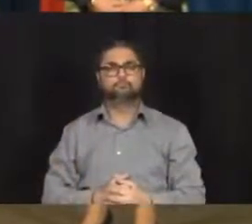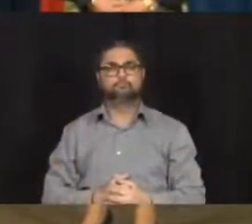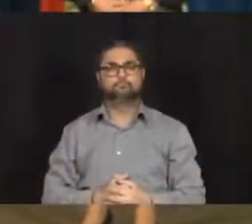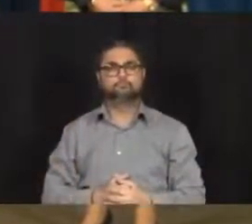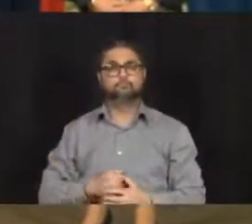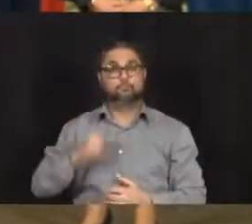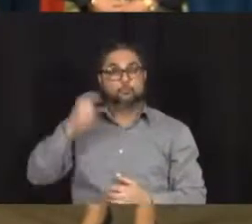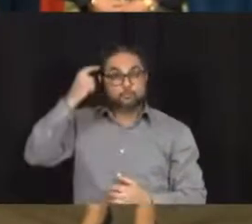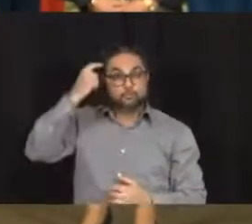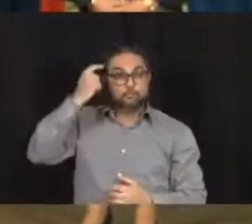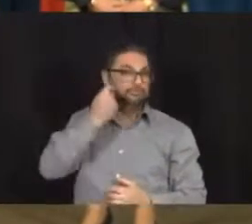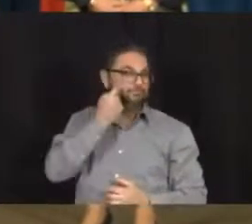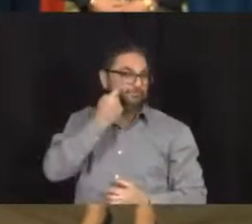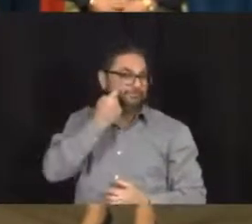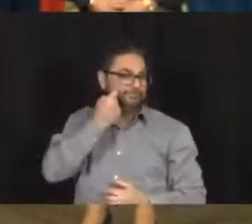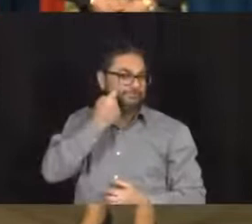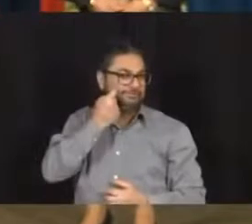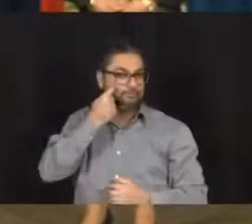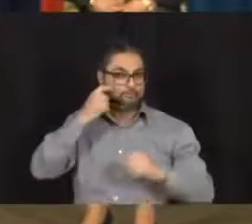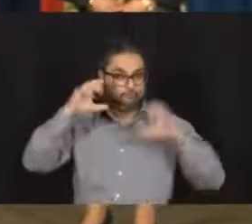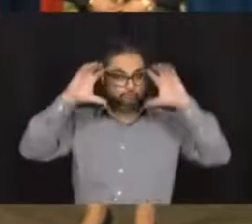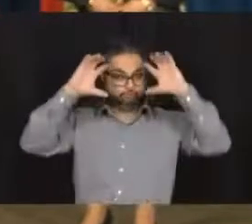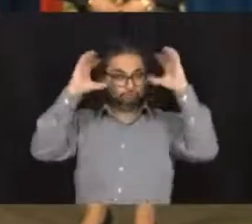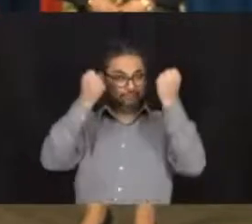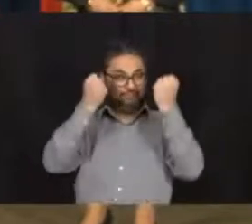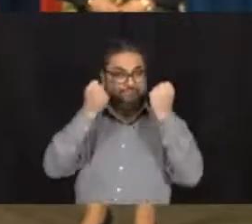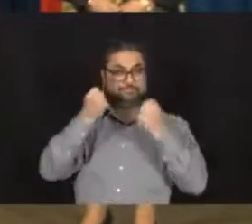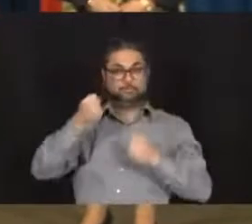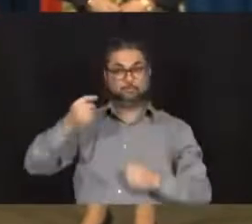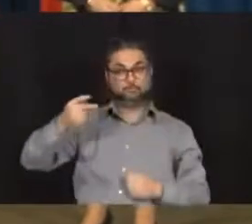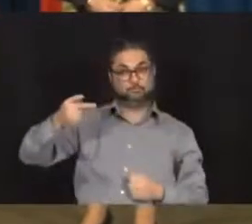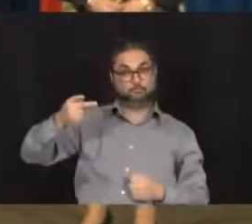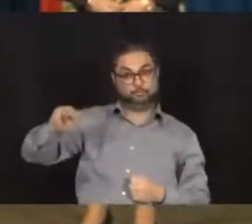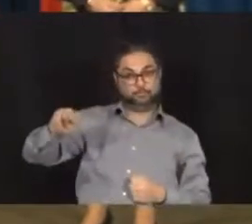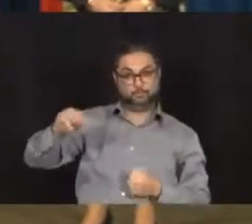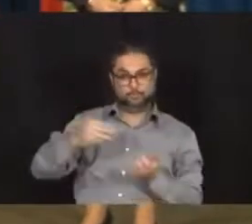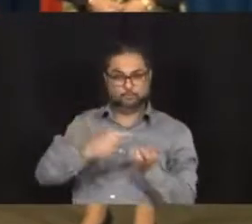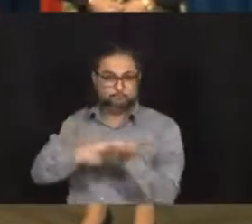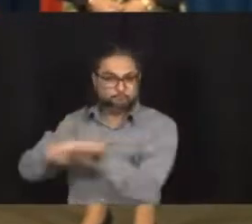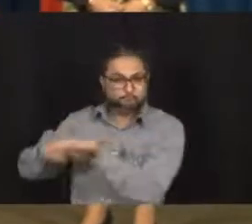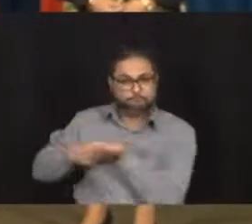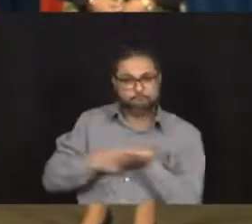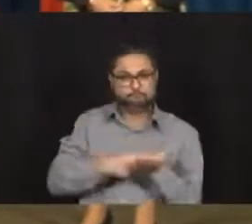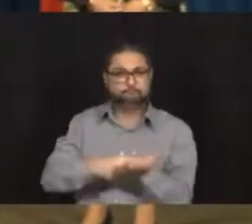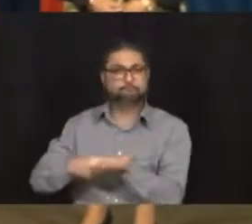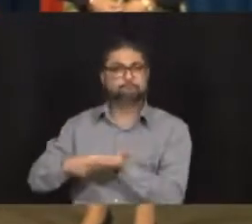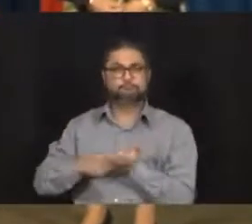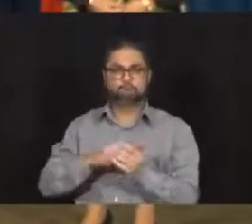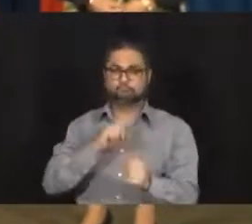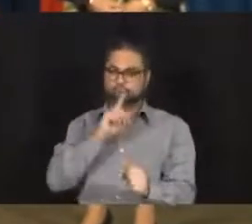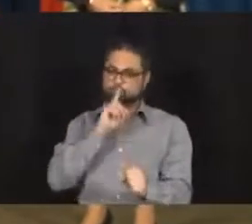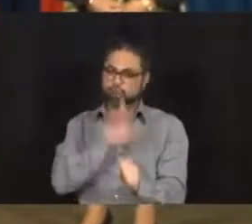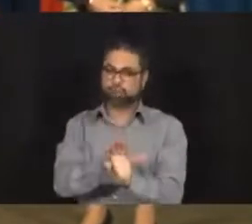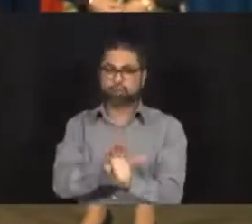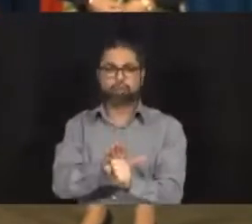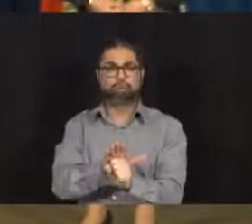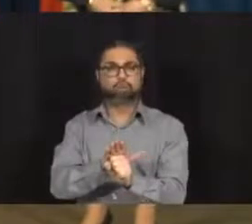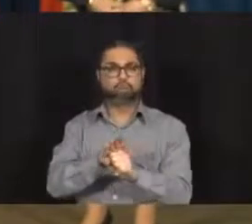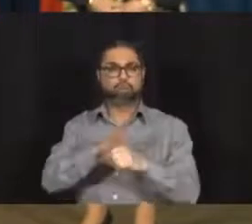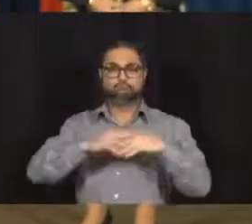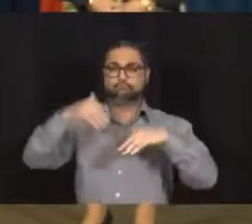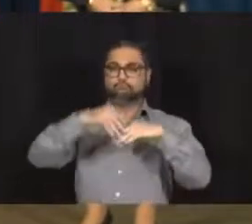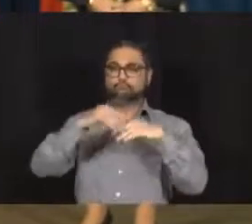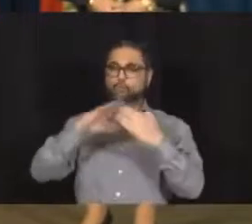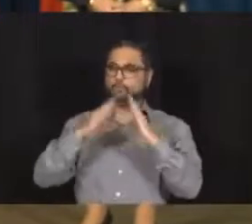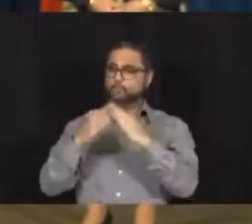premiers, and the Prime Minister is committed that he will do whatever it takes to make sure we take care of our Indigenous communities right across